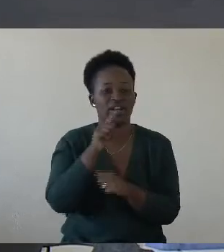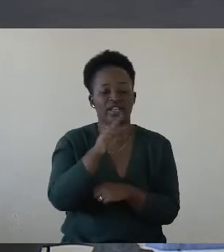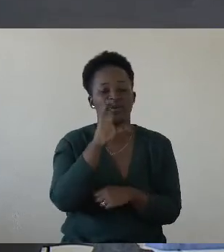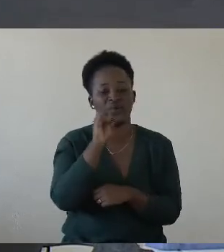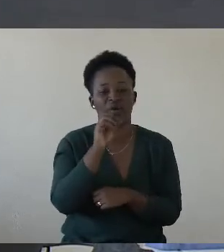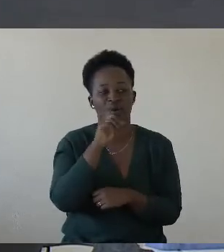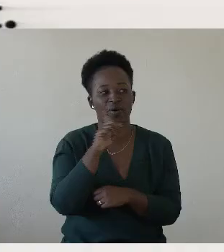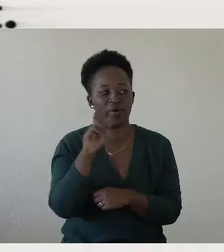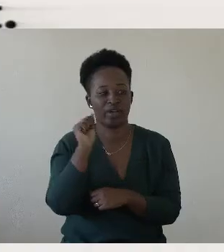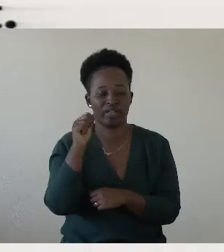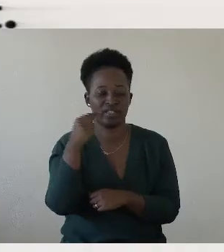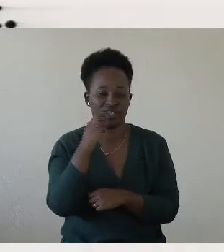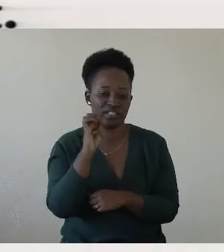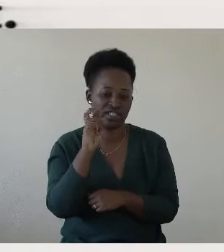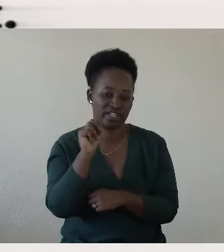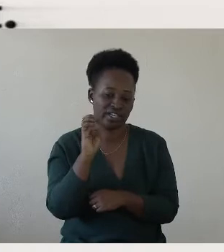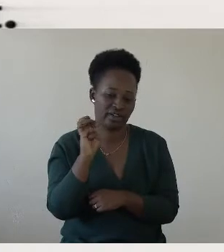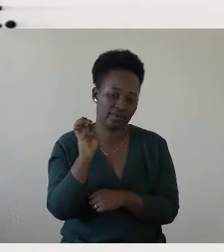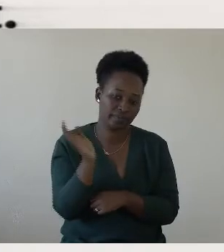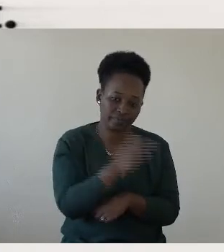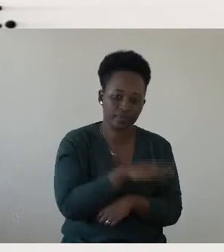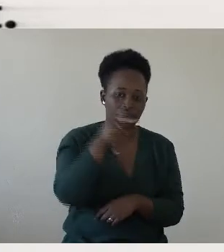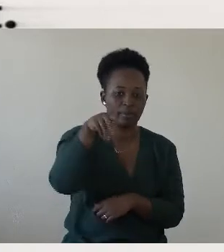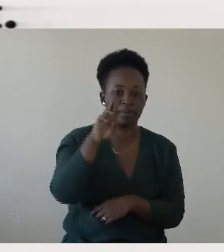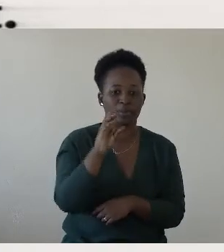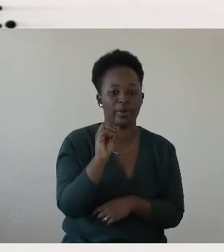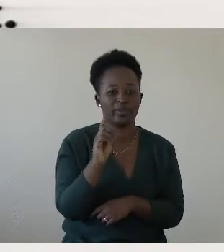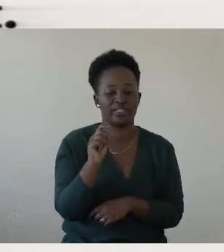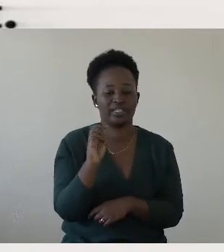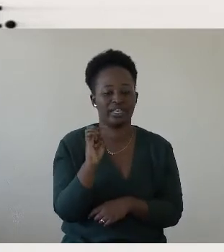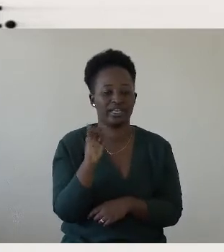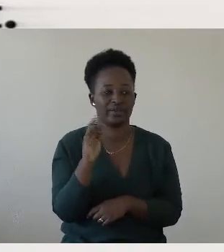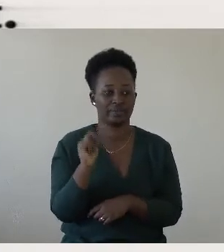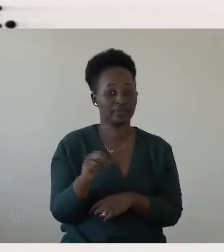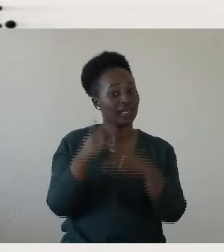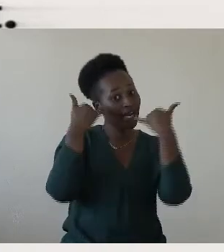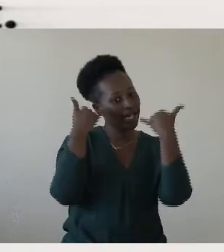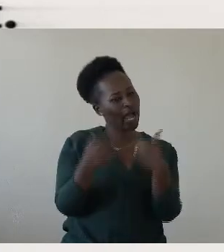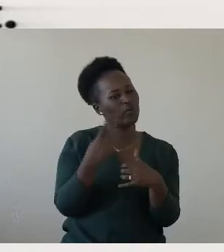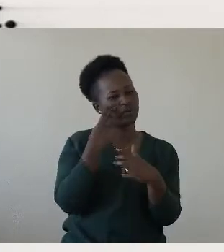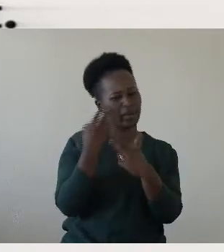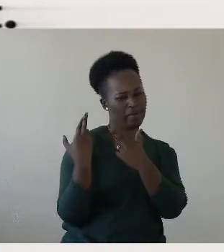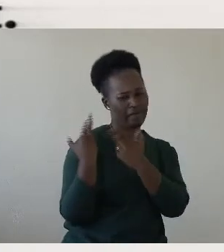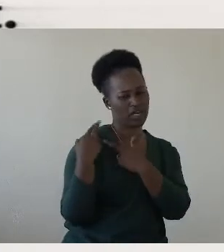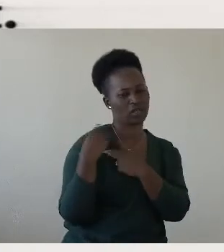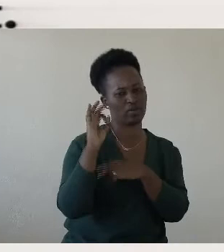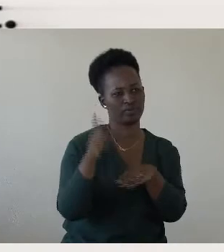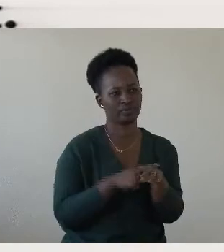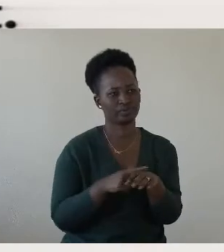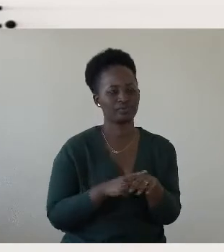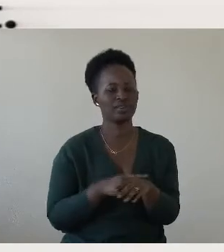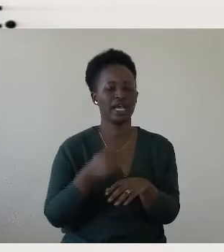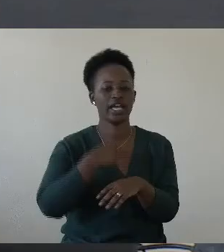Let's go to the functions of the skin. I know some of you